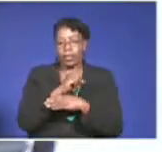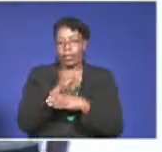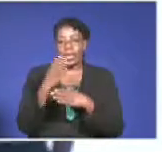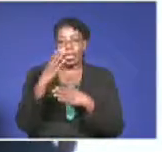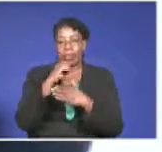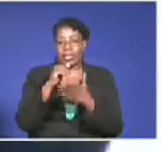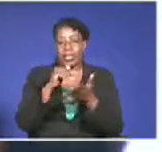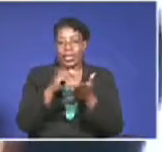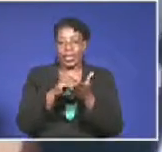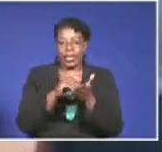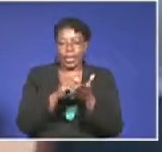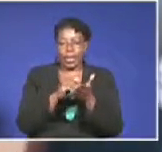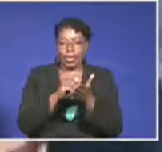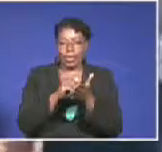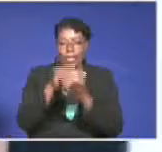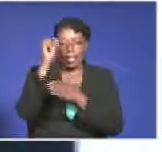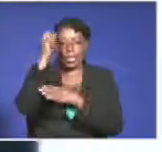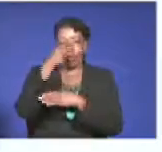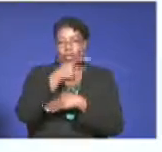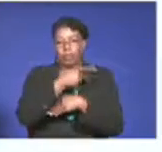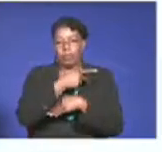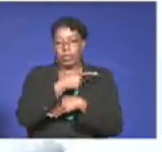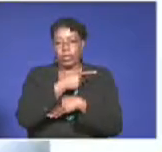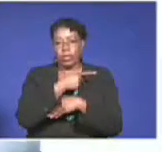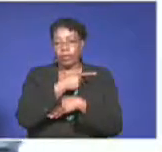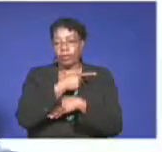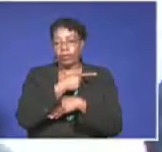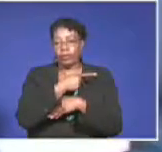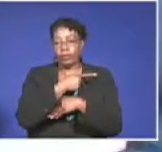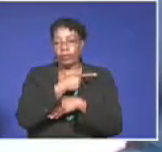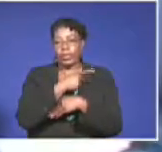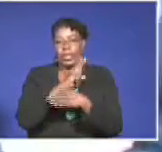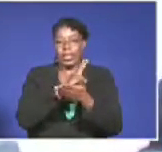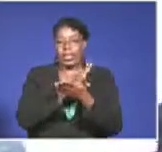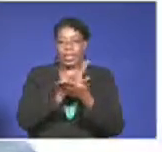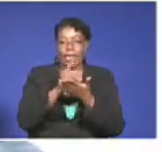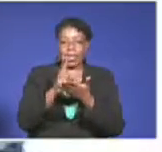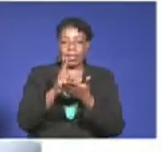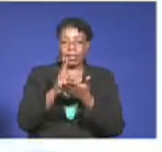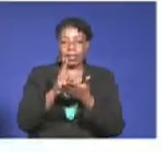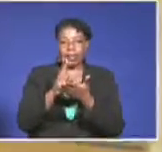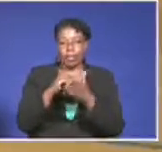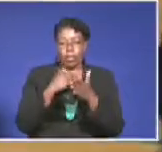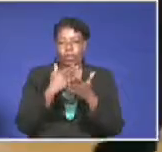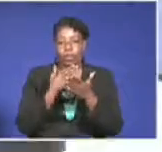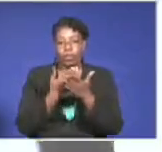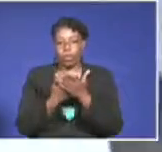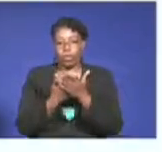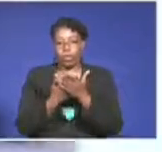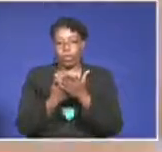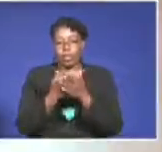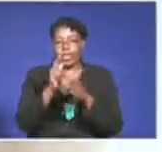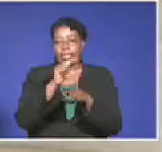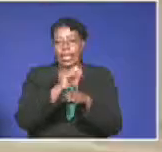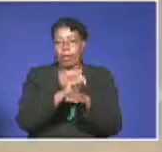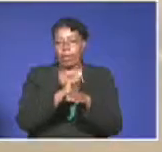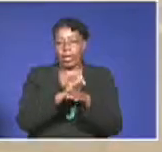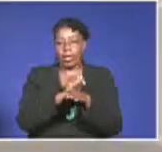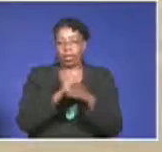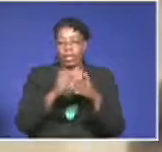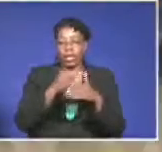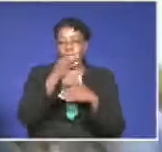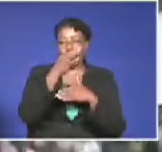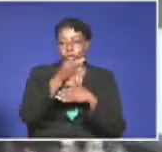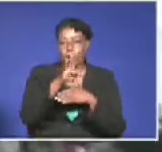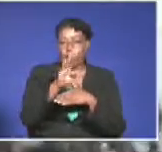tip. Samuel Pinder with the basketball. Nice mid-range jump shot. Basket good. Tabernacle with a 1-point lead. Ethan